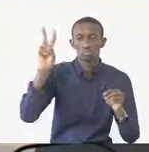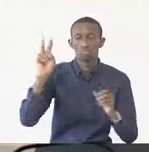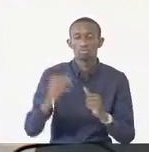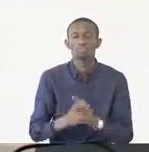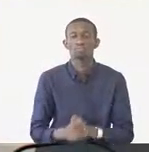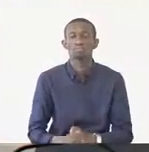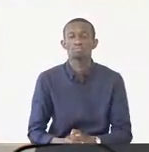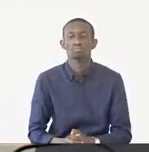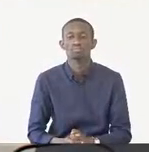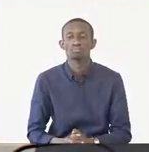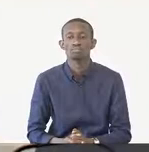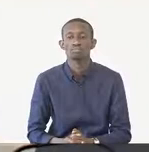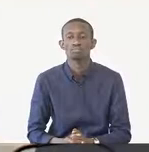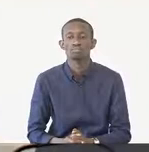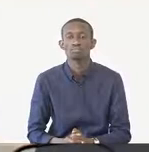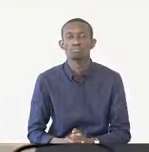then cosine